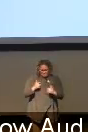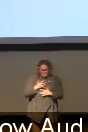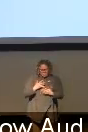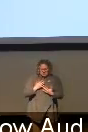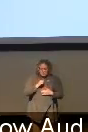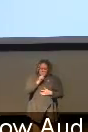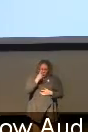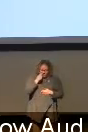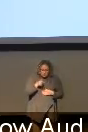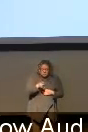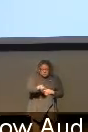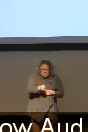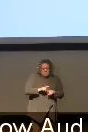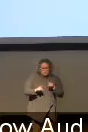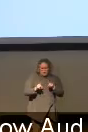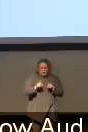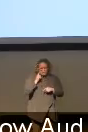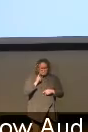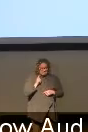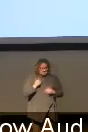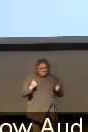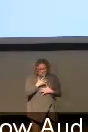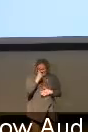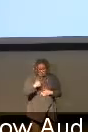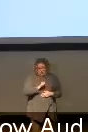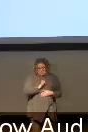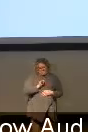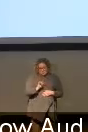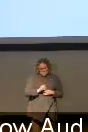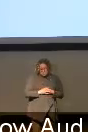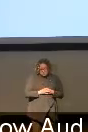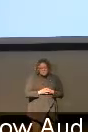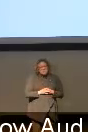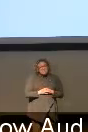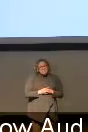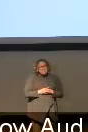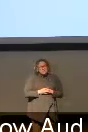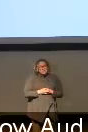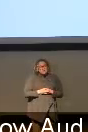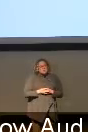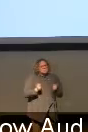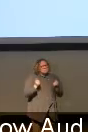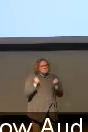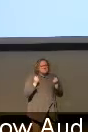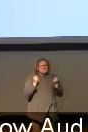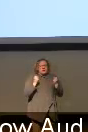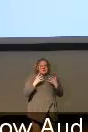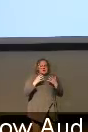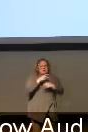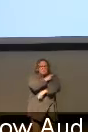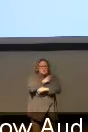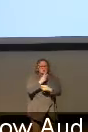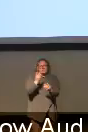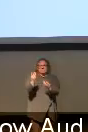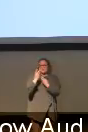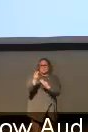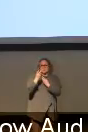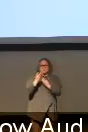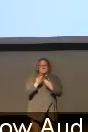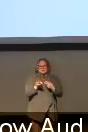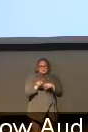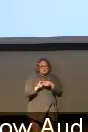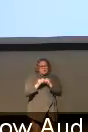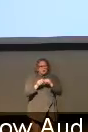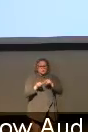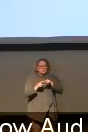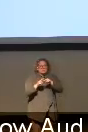just for you, but also for us. As the number of cases began to grow, we realized our approach of placing patients in